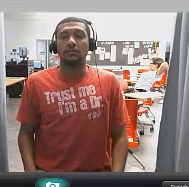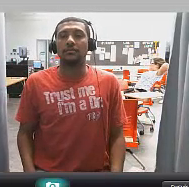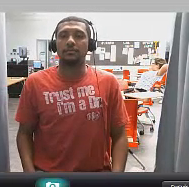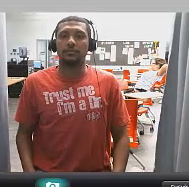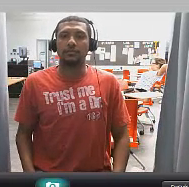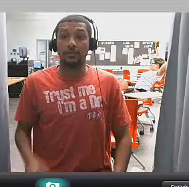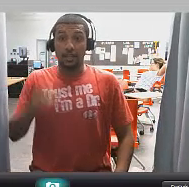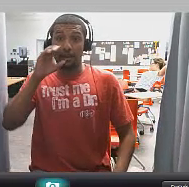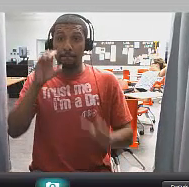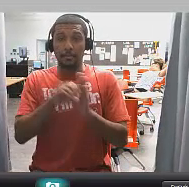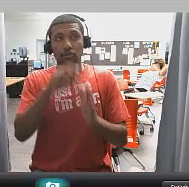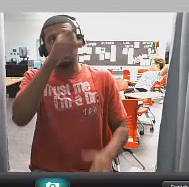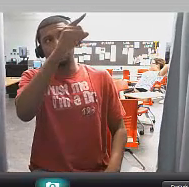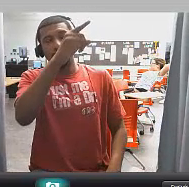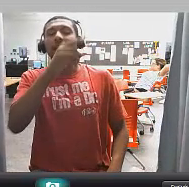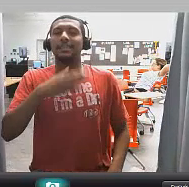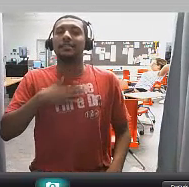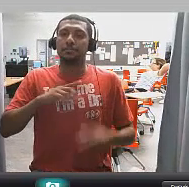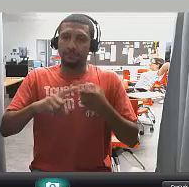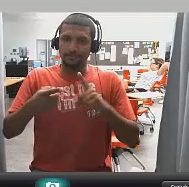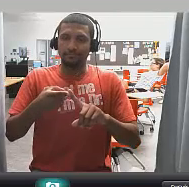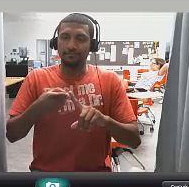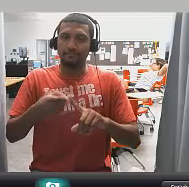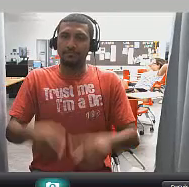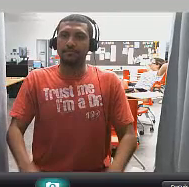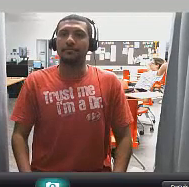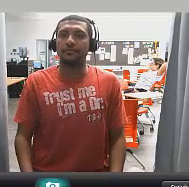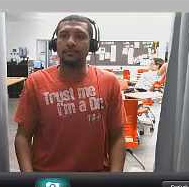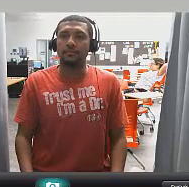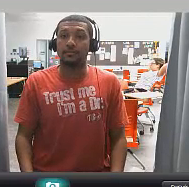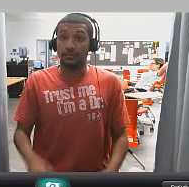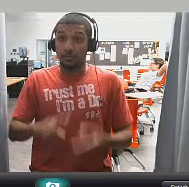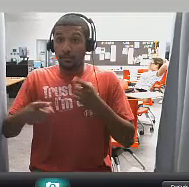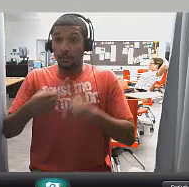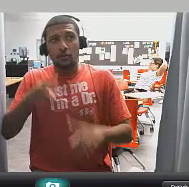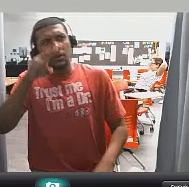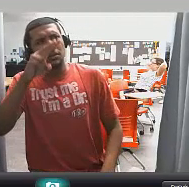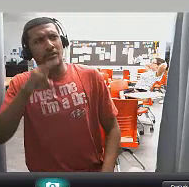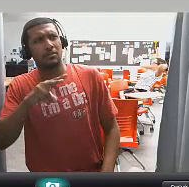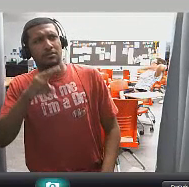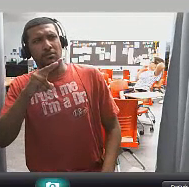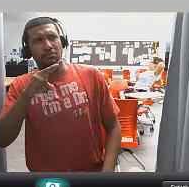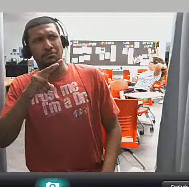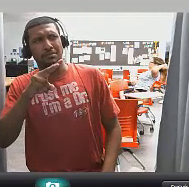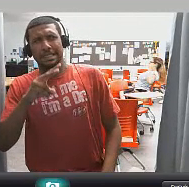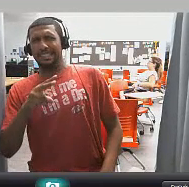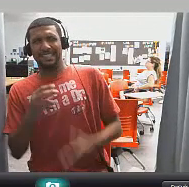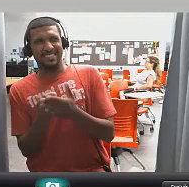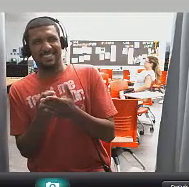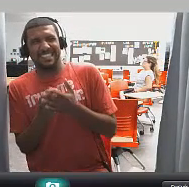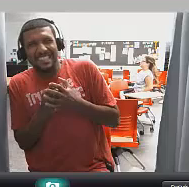So, this is a friend of mine that I took a photo of a couple weeks ago. When she saw the photo on the back of her camera, she immediately was like,